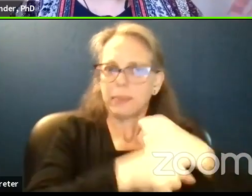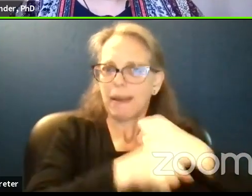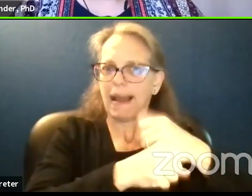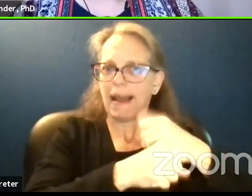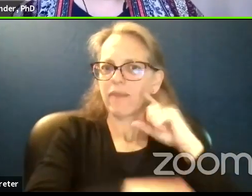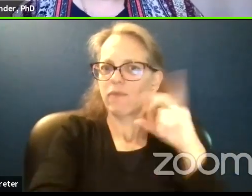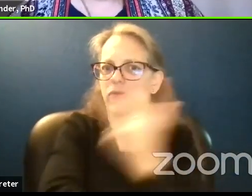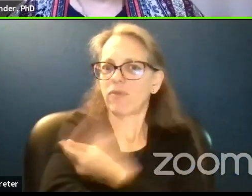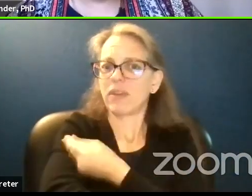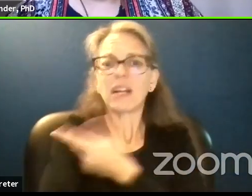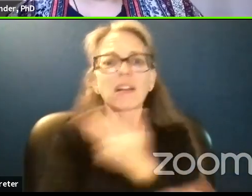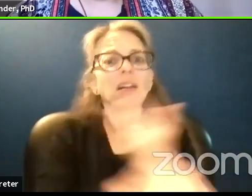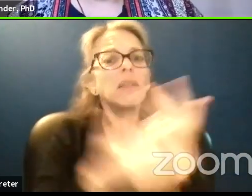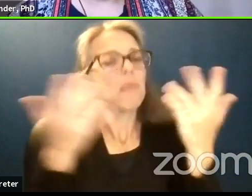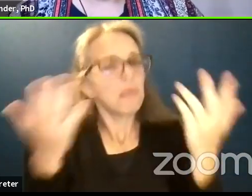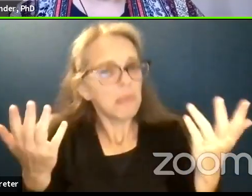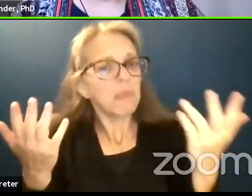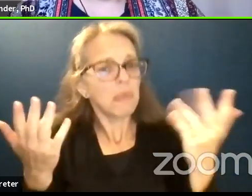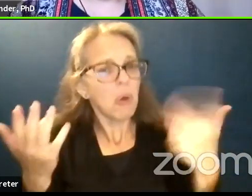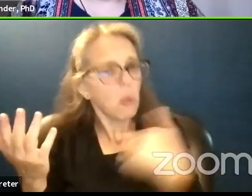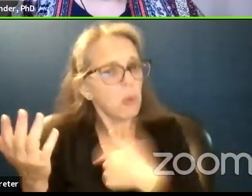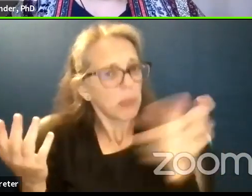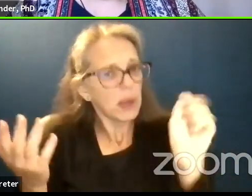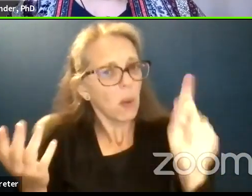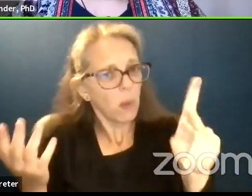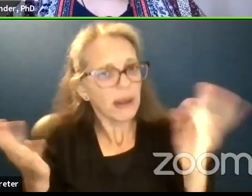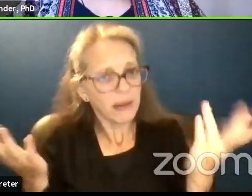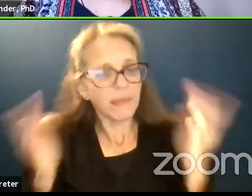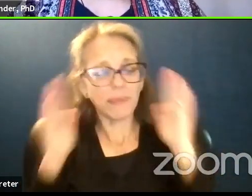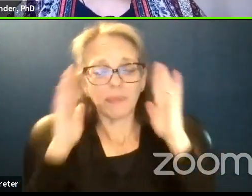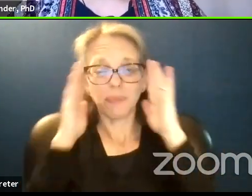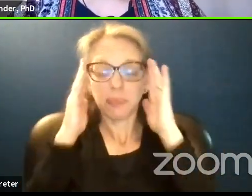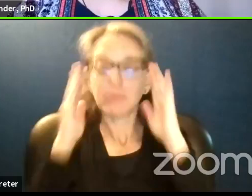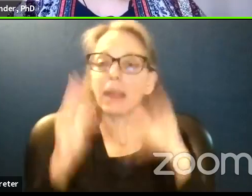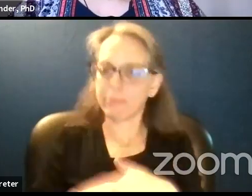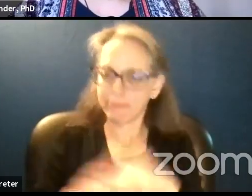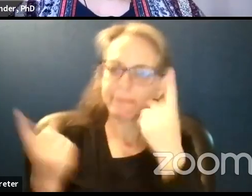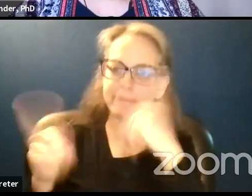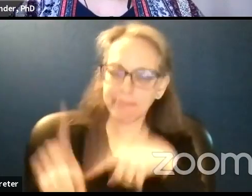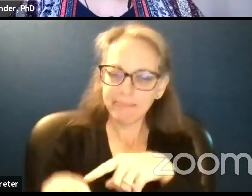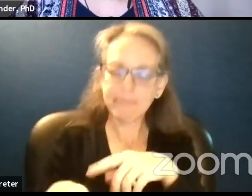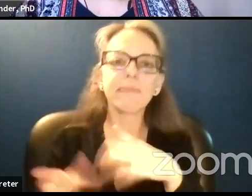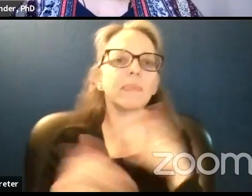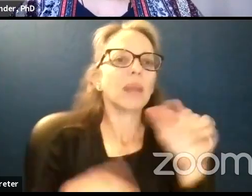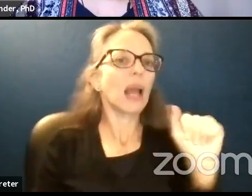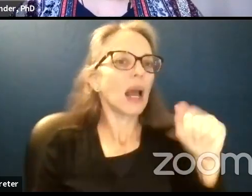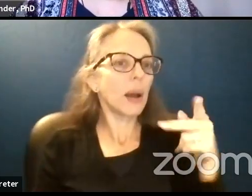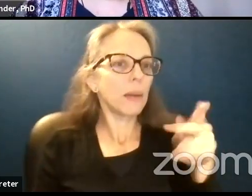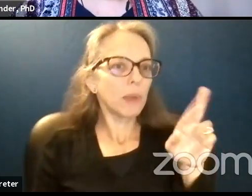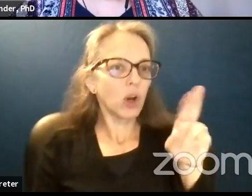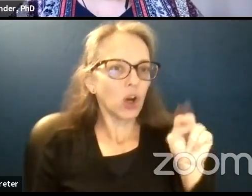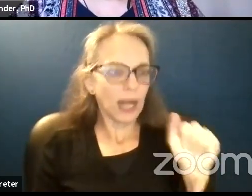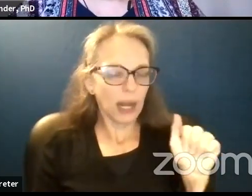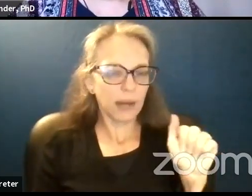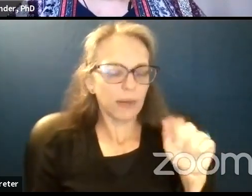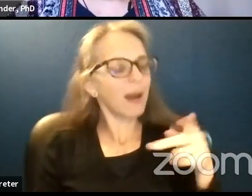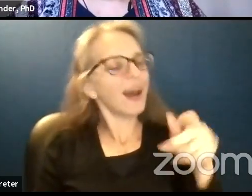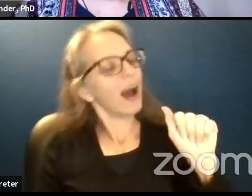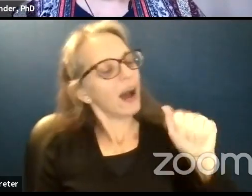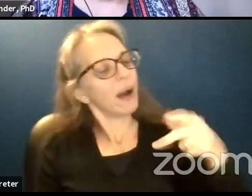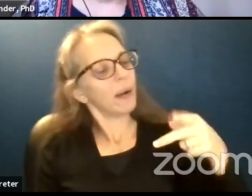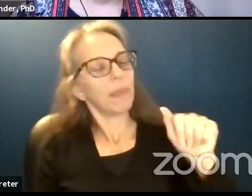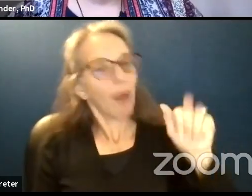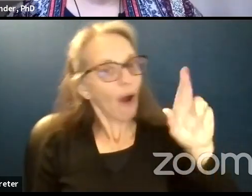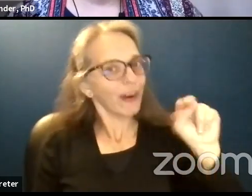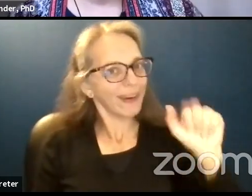case, we can do it. Yeah. Okay, Aparna, the next one's for you. Mm-hmm.